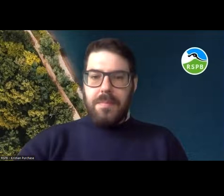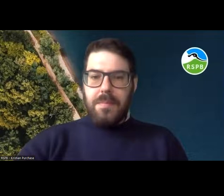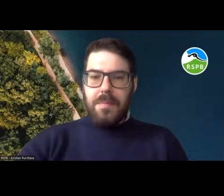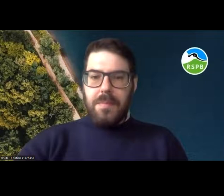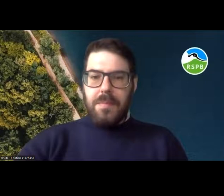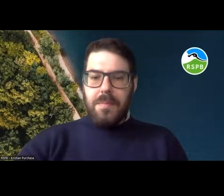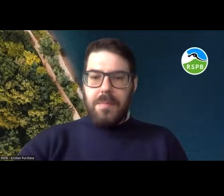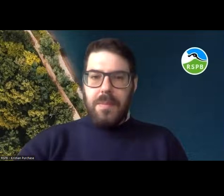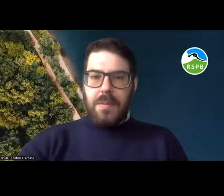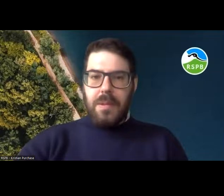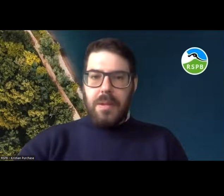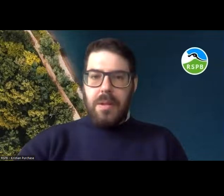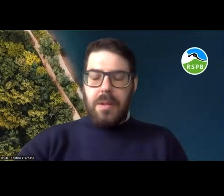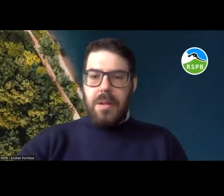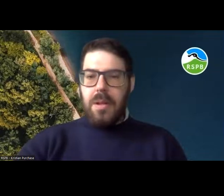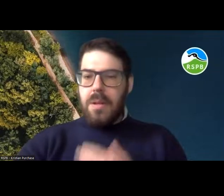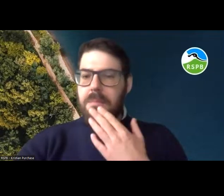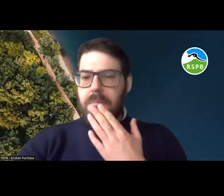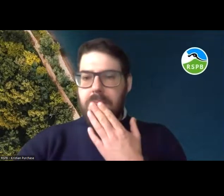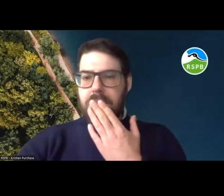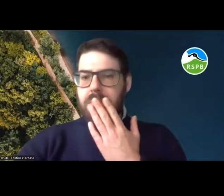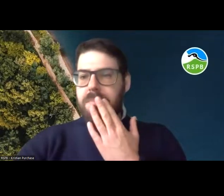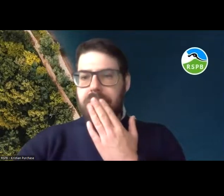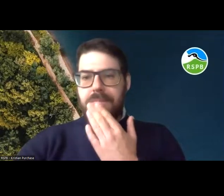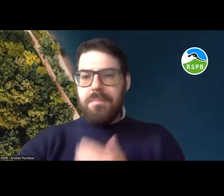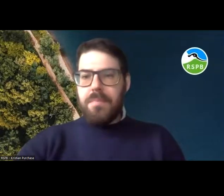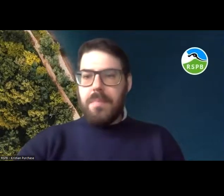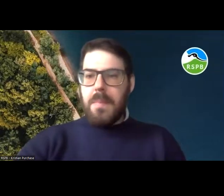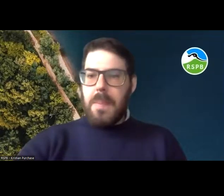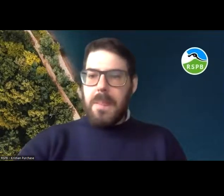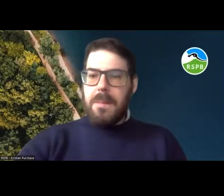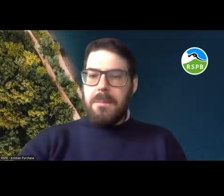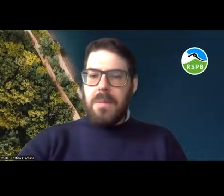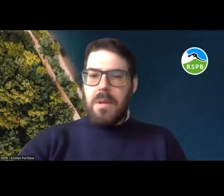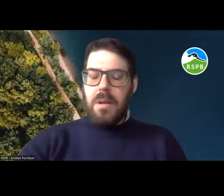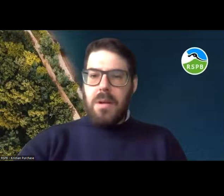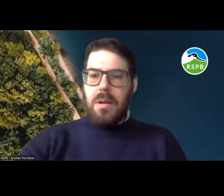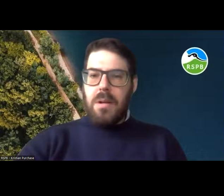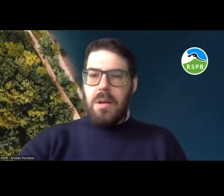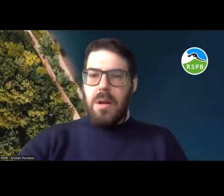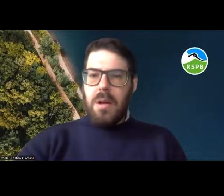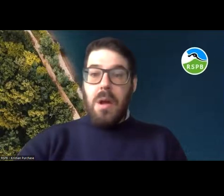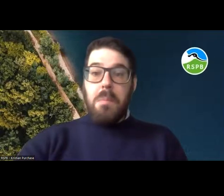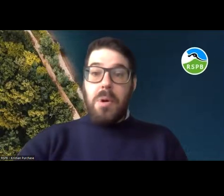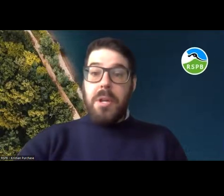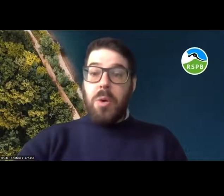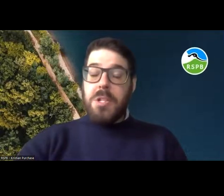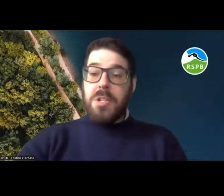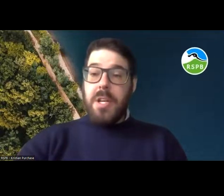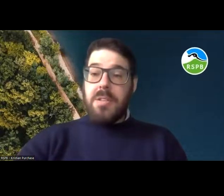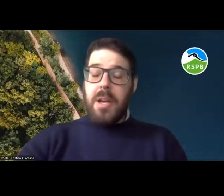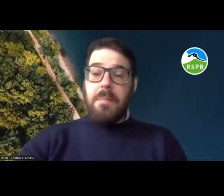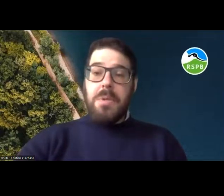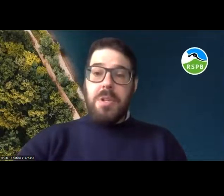how do you balance requests for repeat or extended roles with ensuring a fair opportunity for all applications? Brilliant